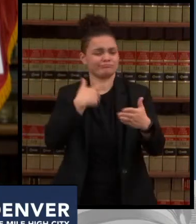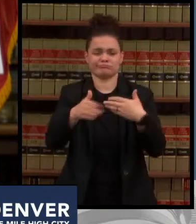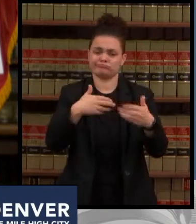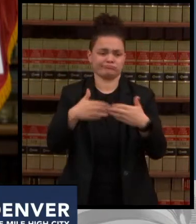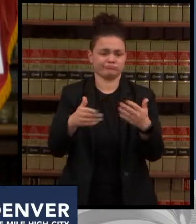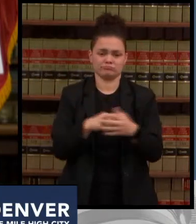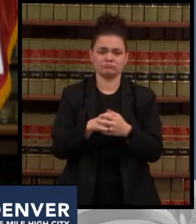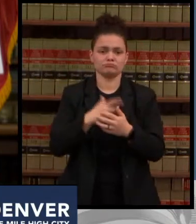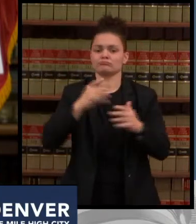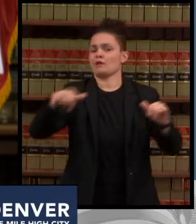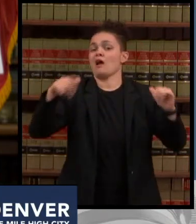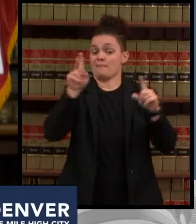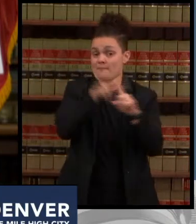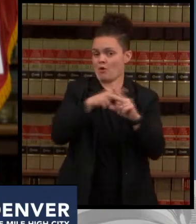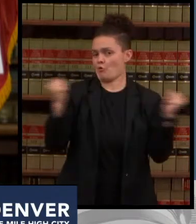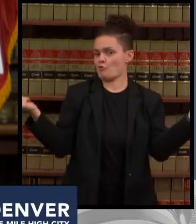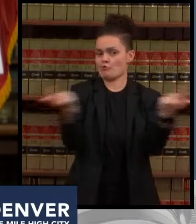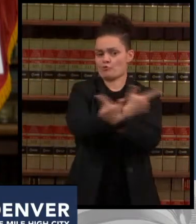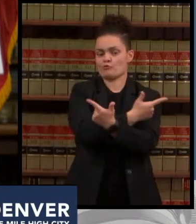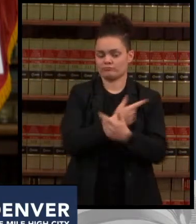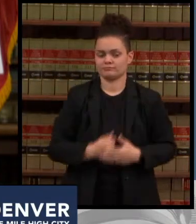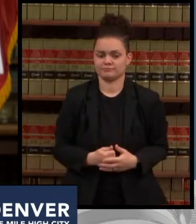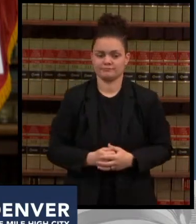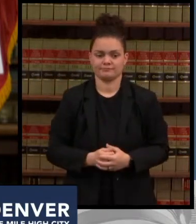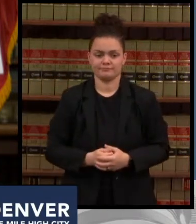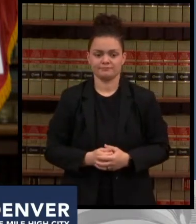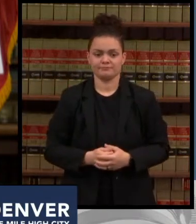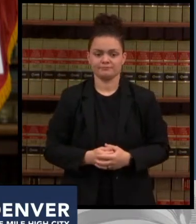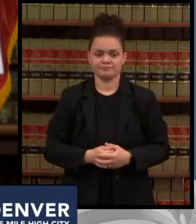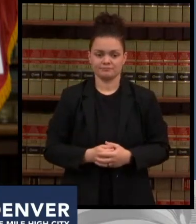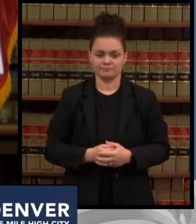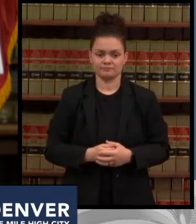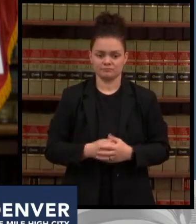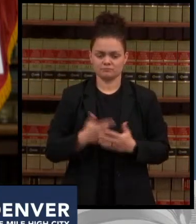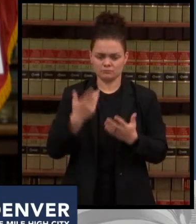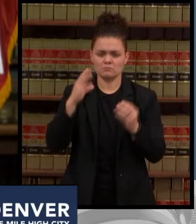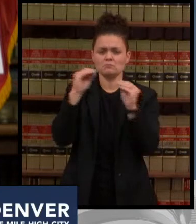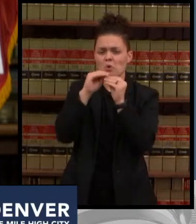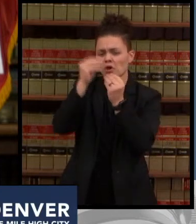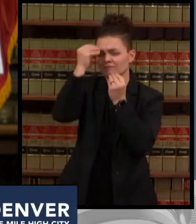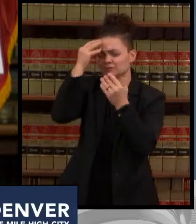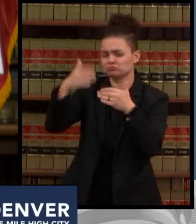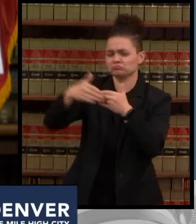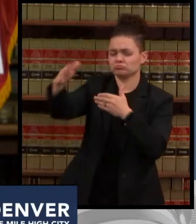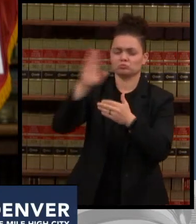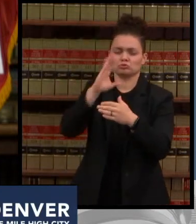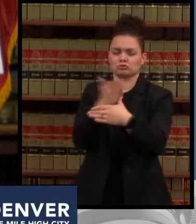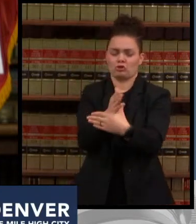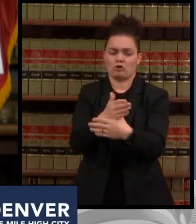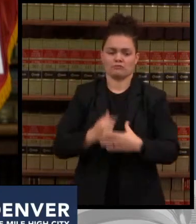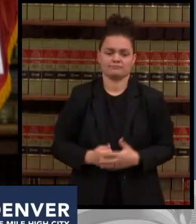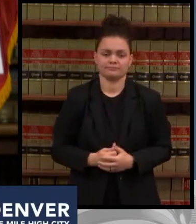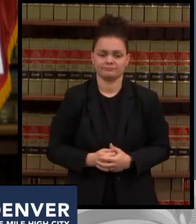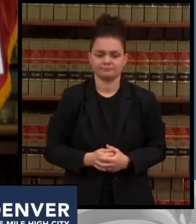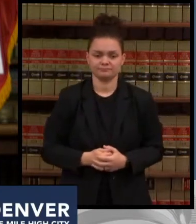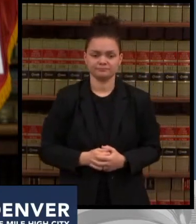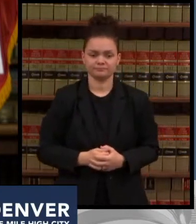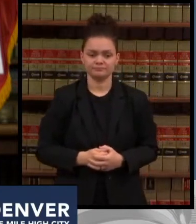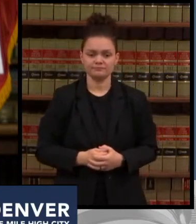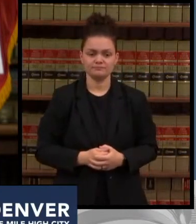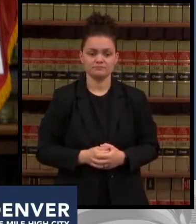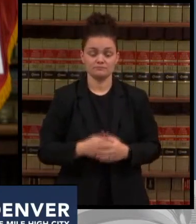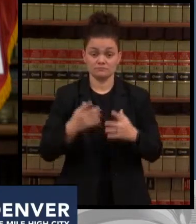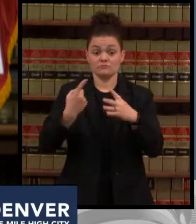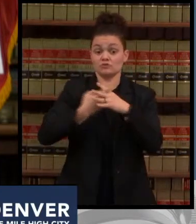further clarify as we go forward. This order will go in effect tomorrow and will be in place through January 3rd. Many of our local businesses